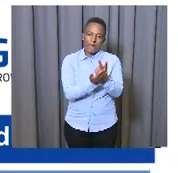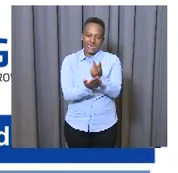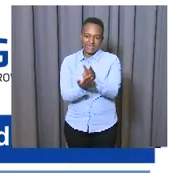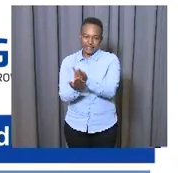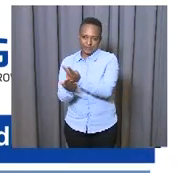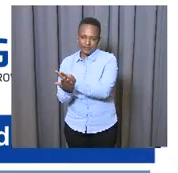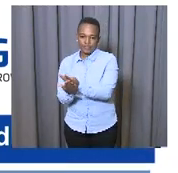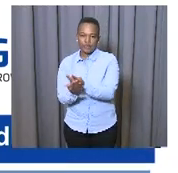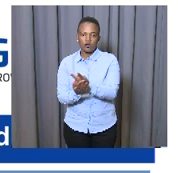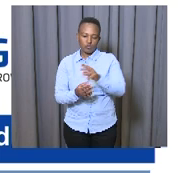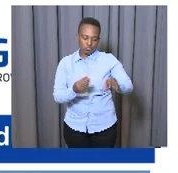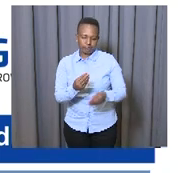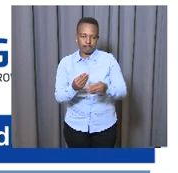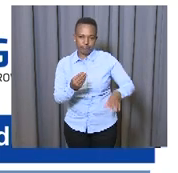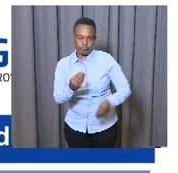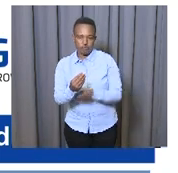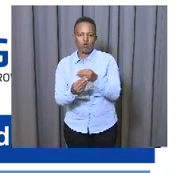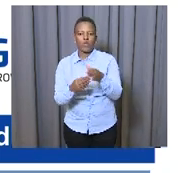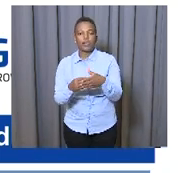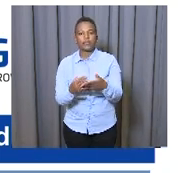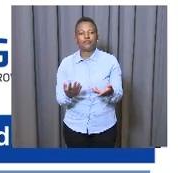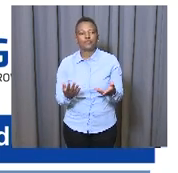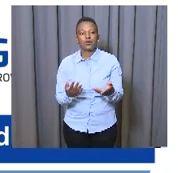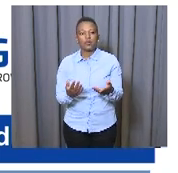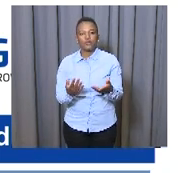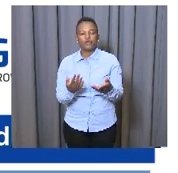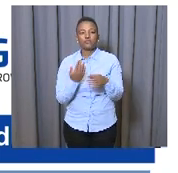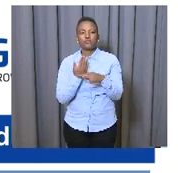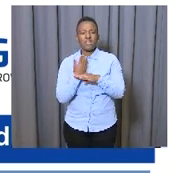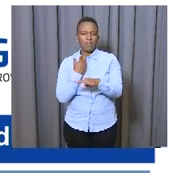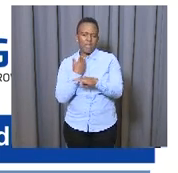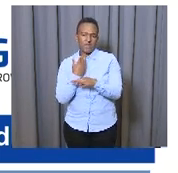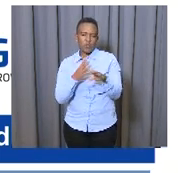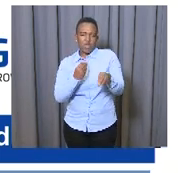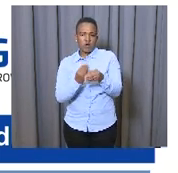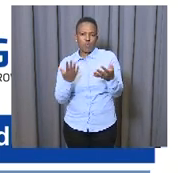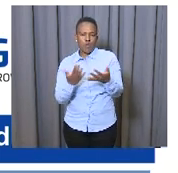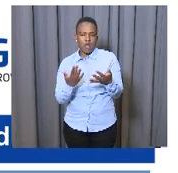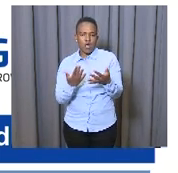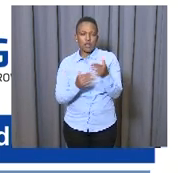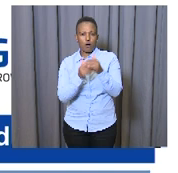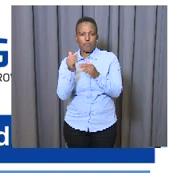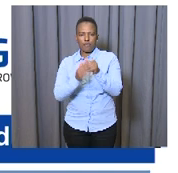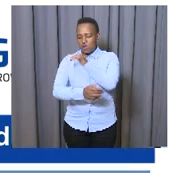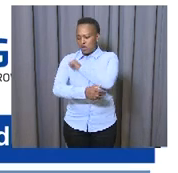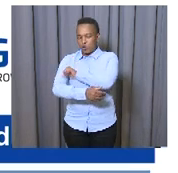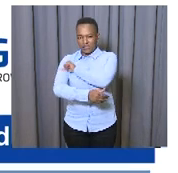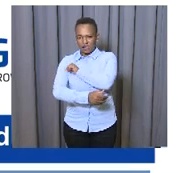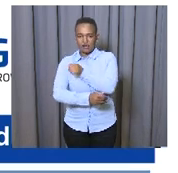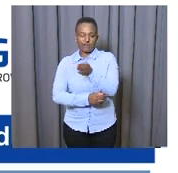additional bed capacity. And these are the ones we are adding in our current facilities. In one or two